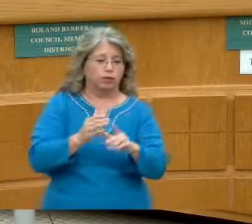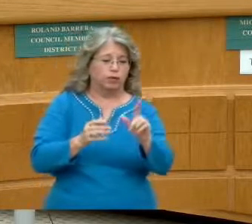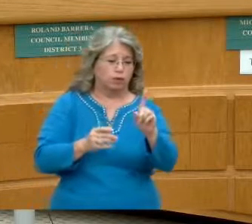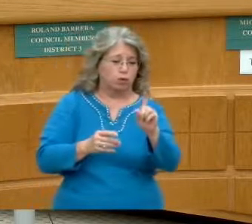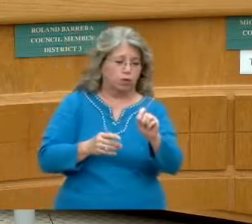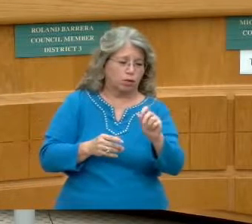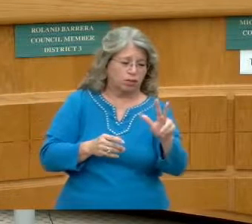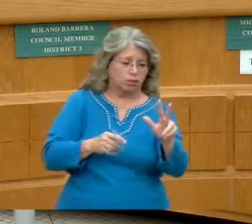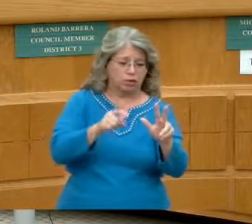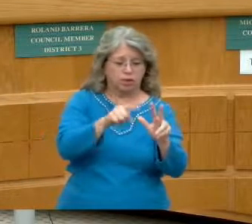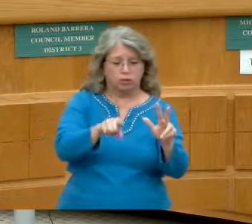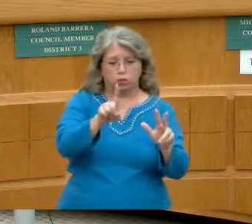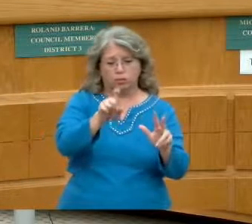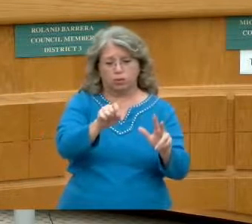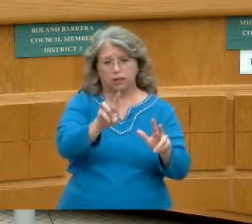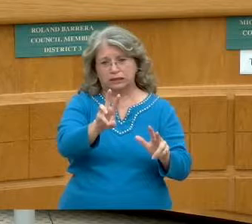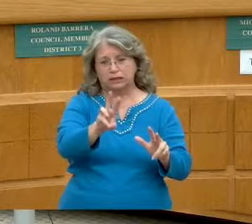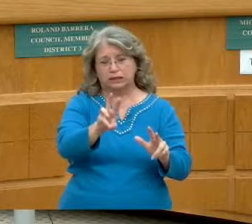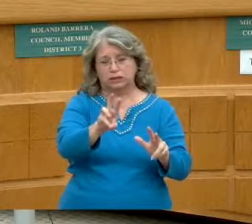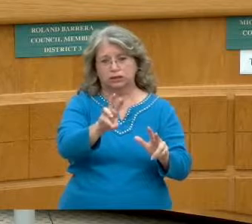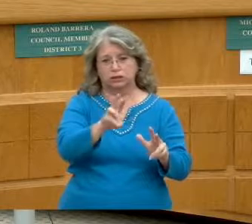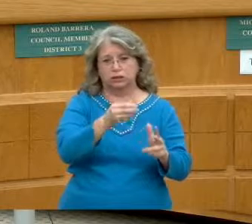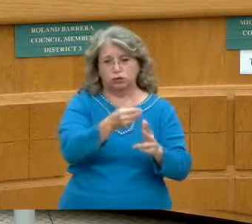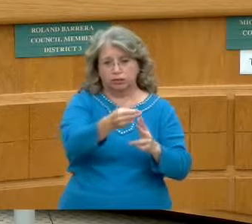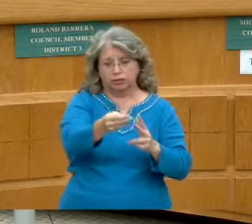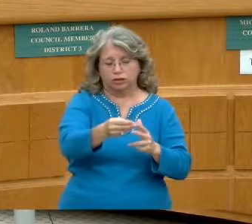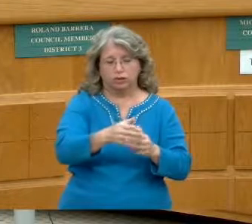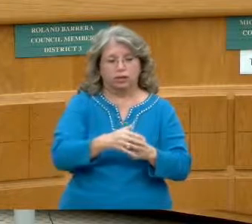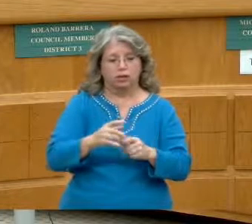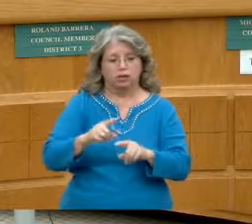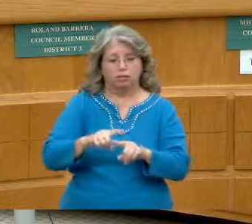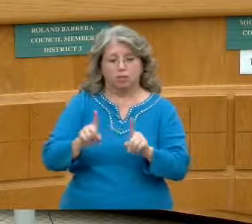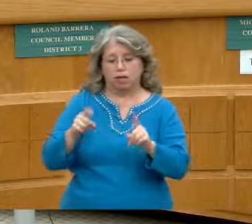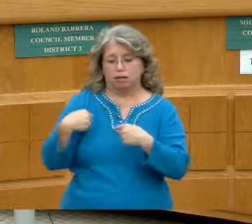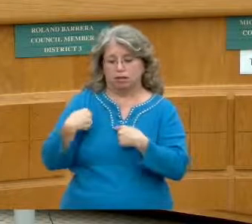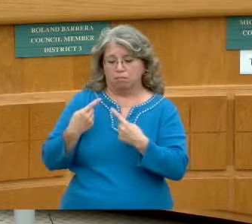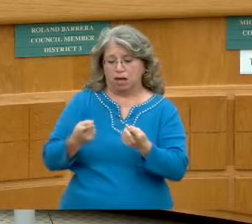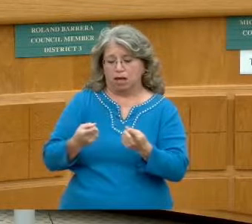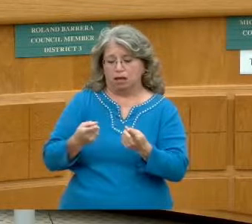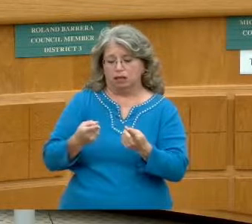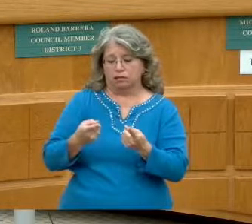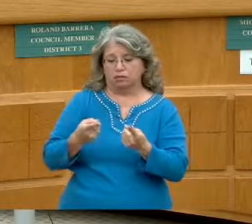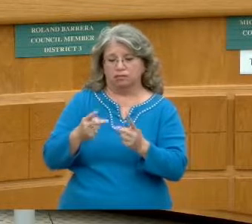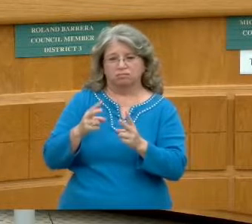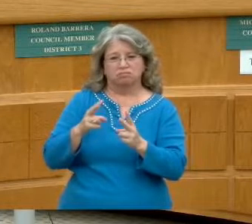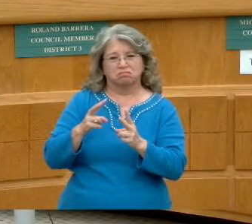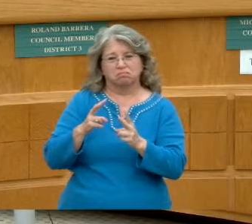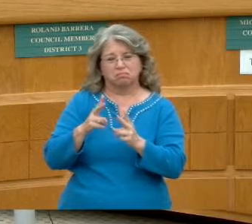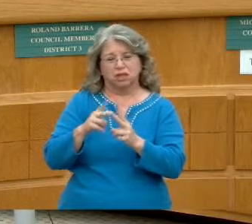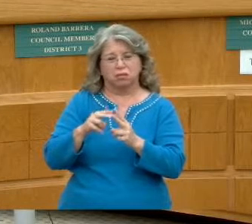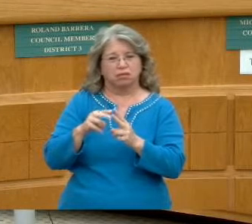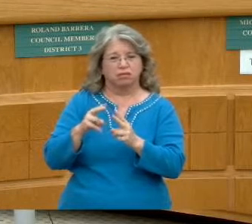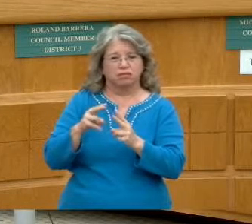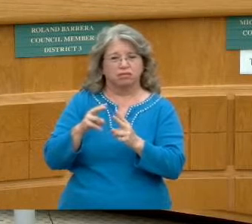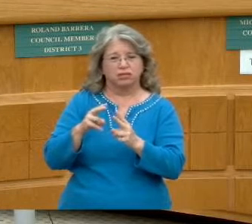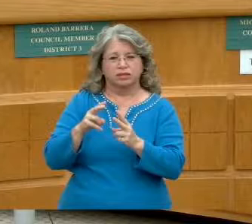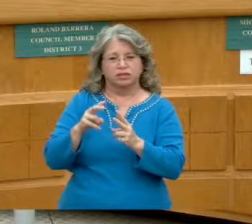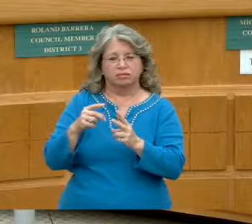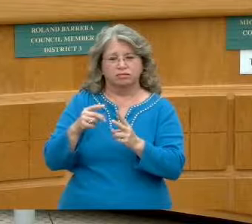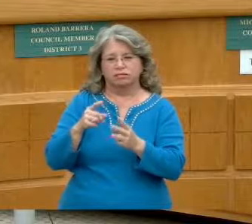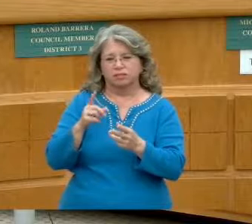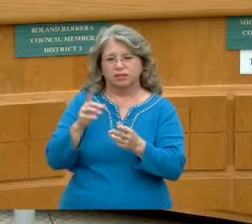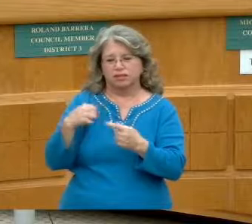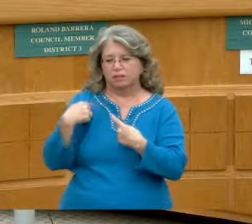range of transmission. Based on this last couple of days or weeks data, we're down to less than a 1.0,